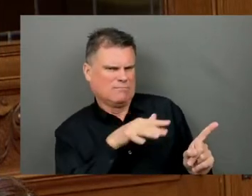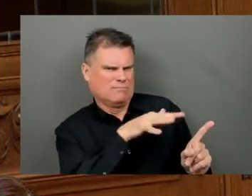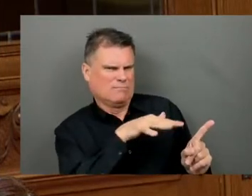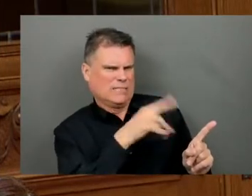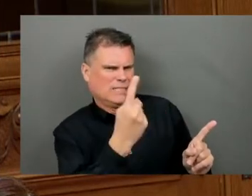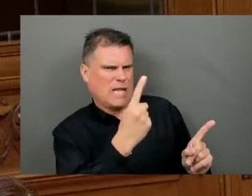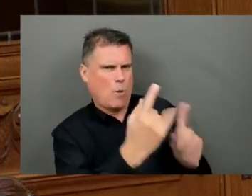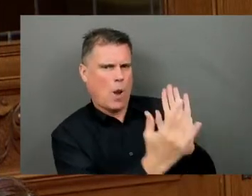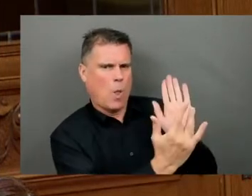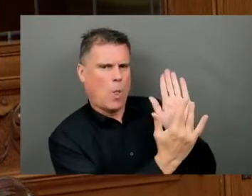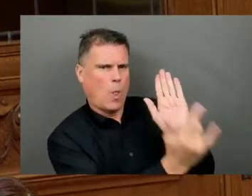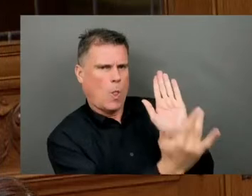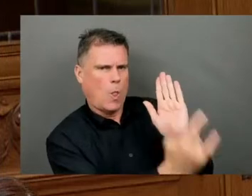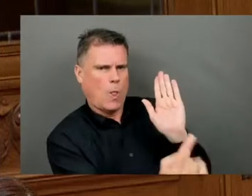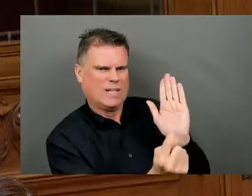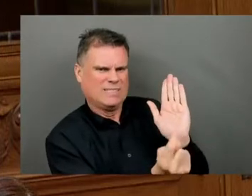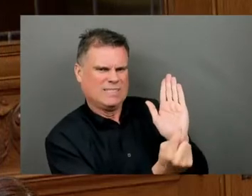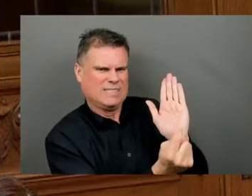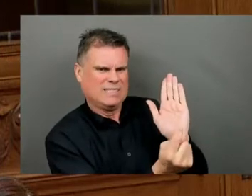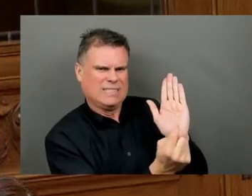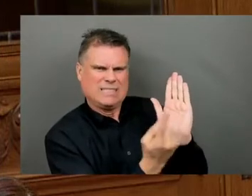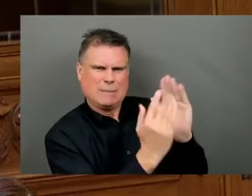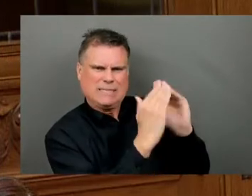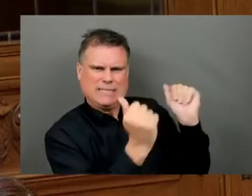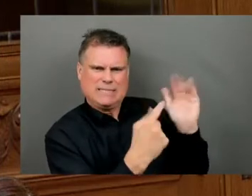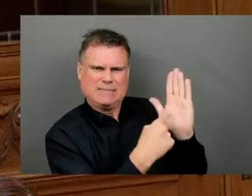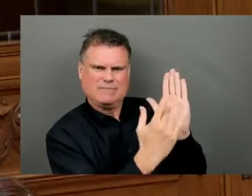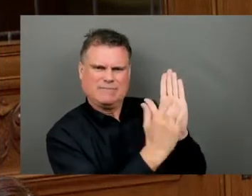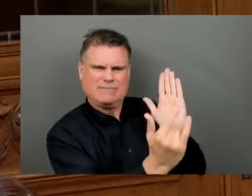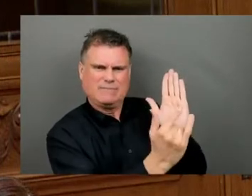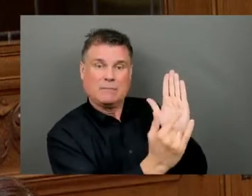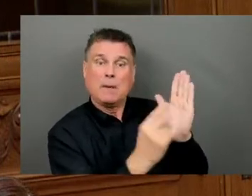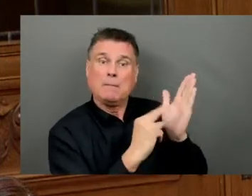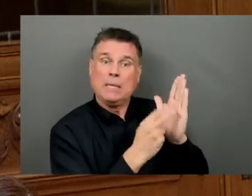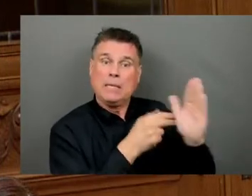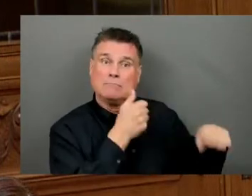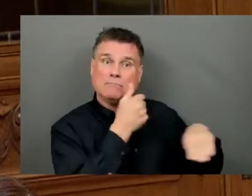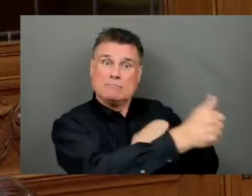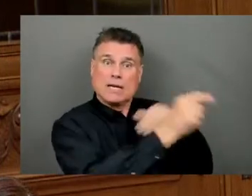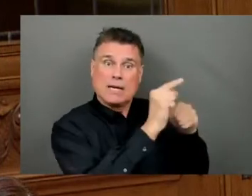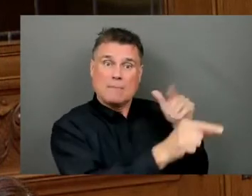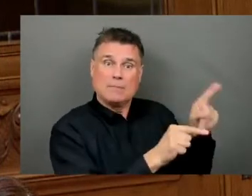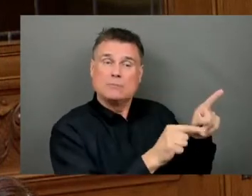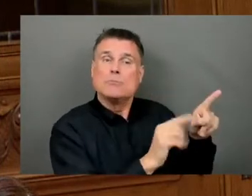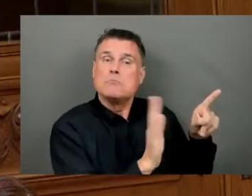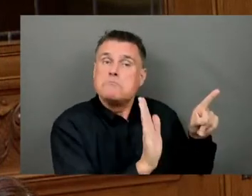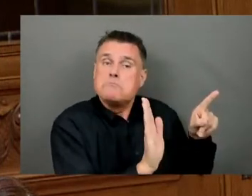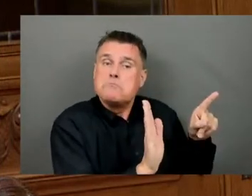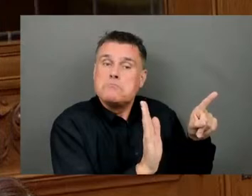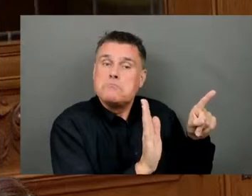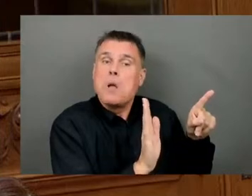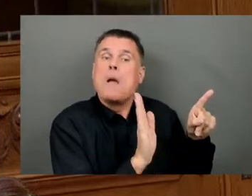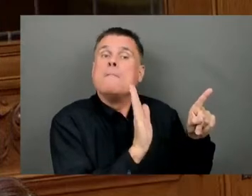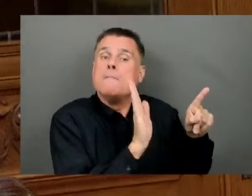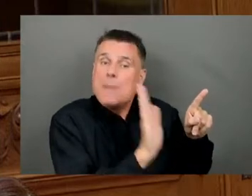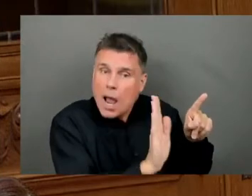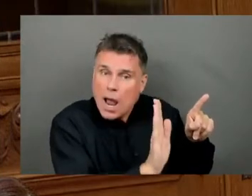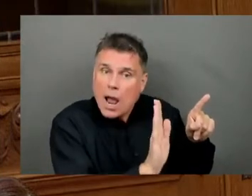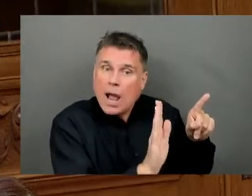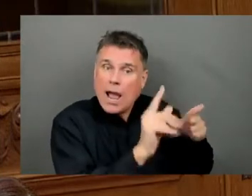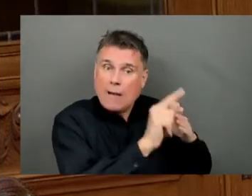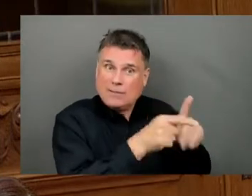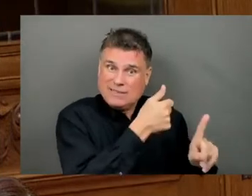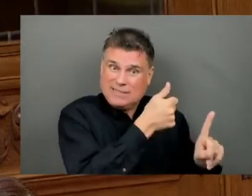So a wise government that does have nothing to hide would open it up and allow